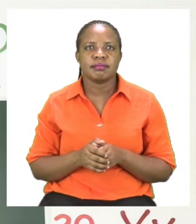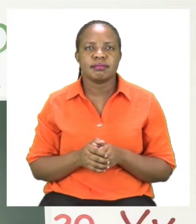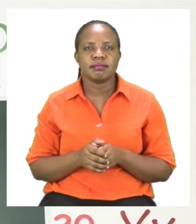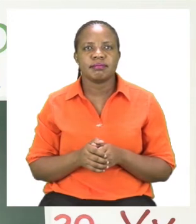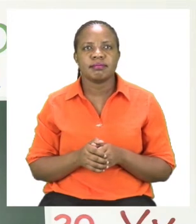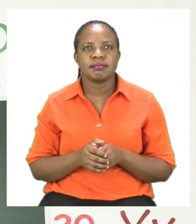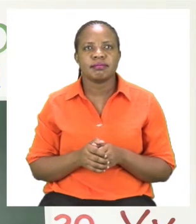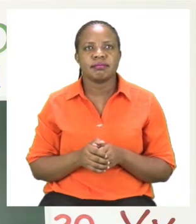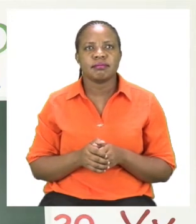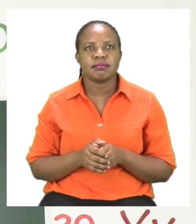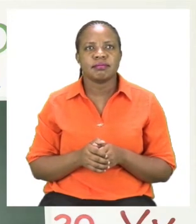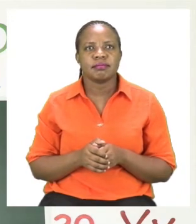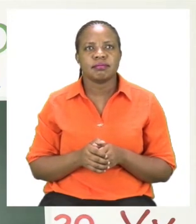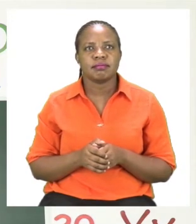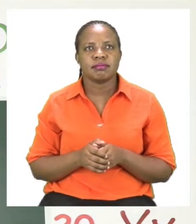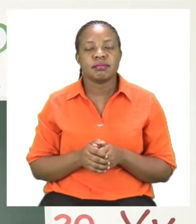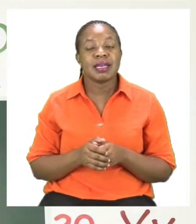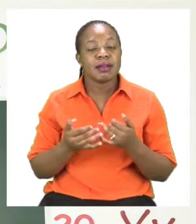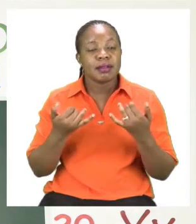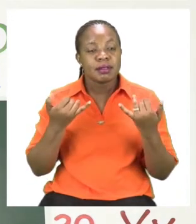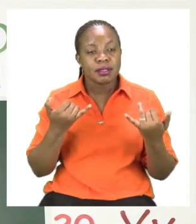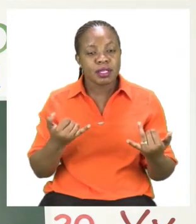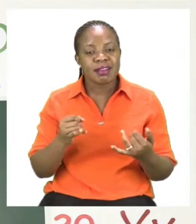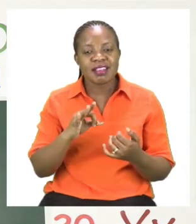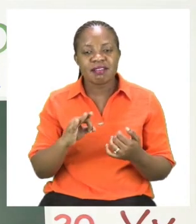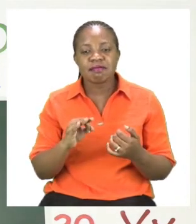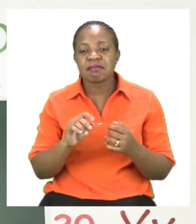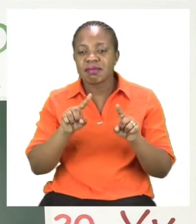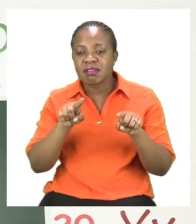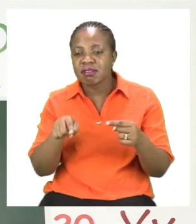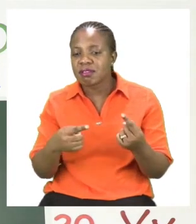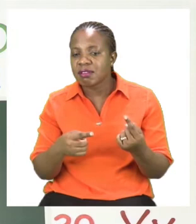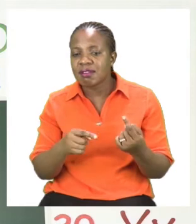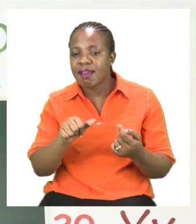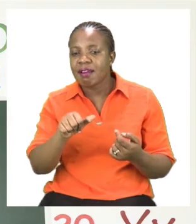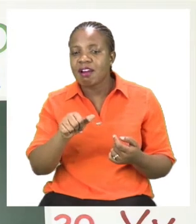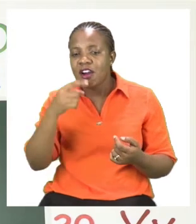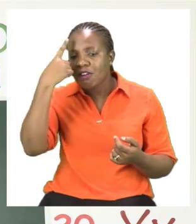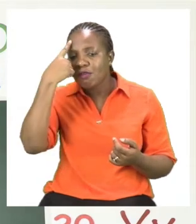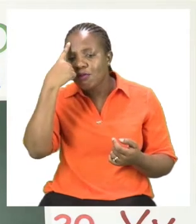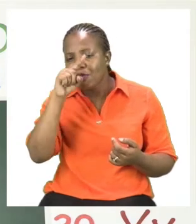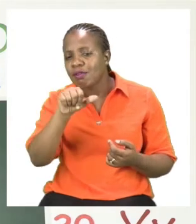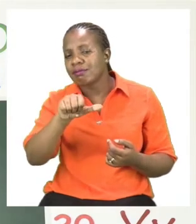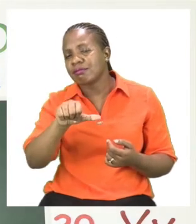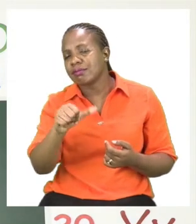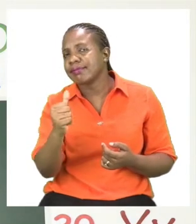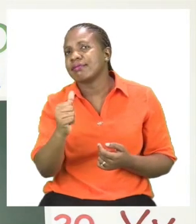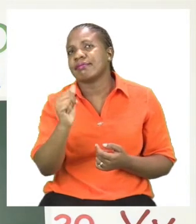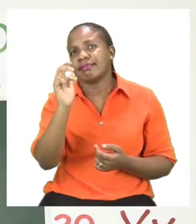something belongs to that person, we change the word you to the word